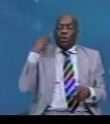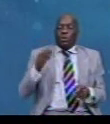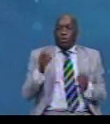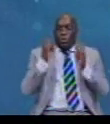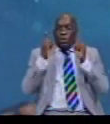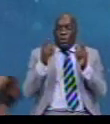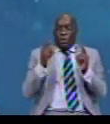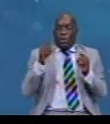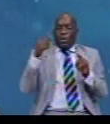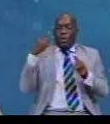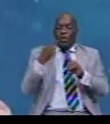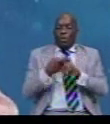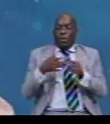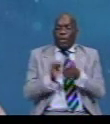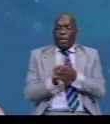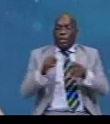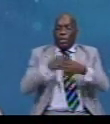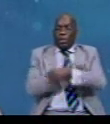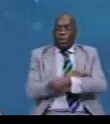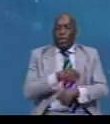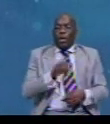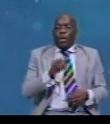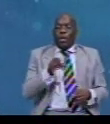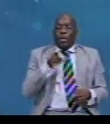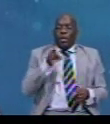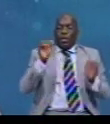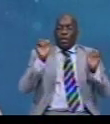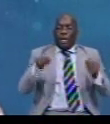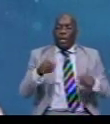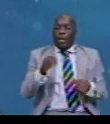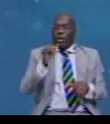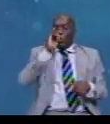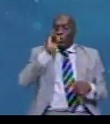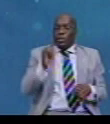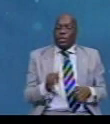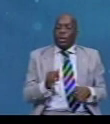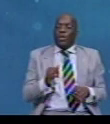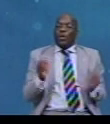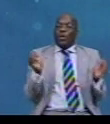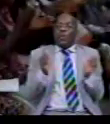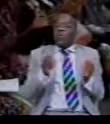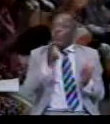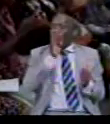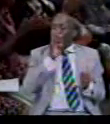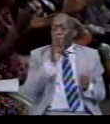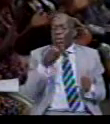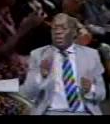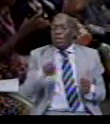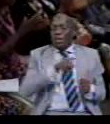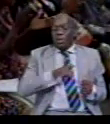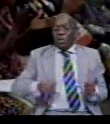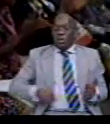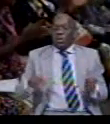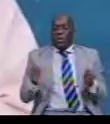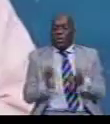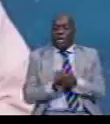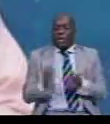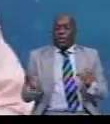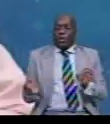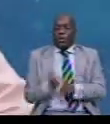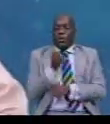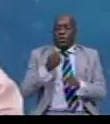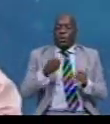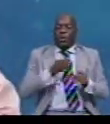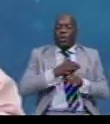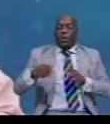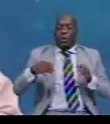the day I came here, I've been drinking cold water because there's no access to hot water. The Lord that took away these rib pains will